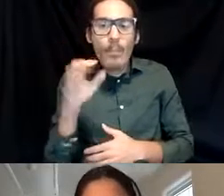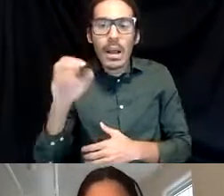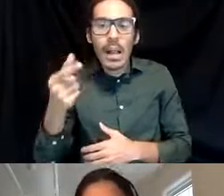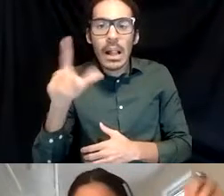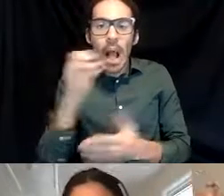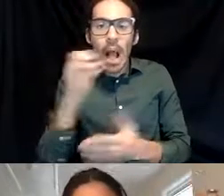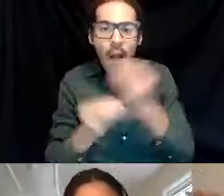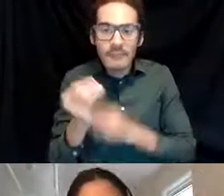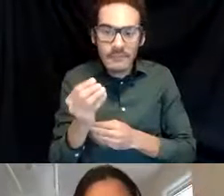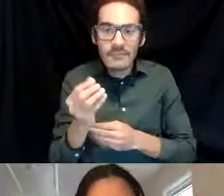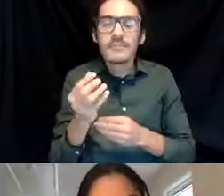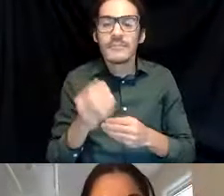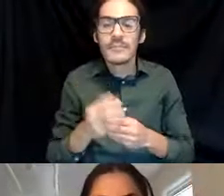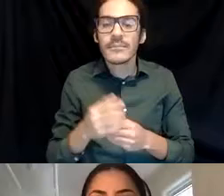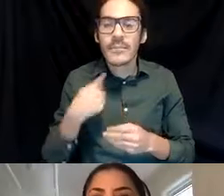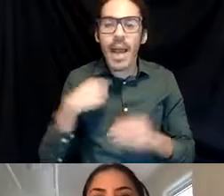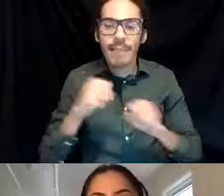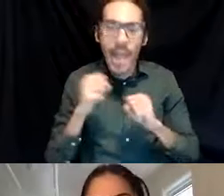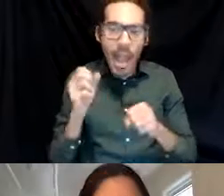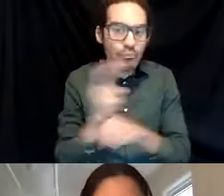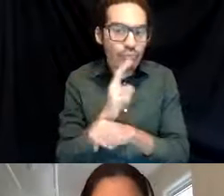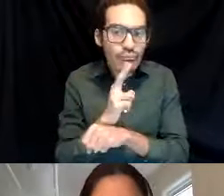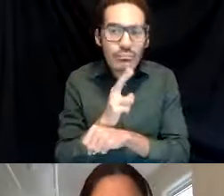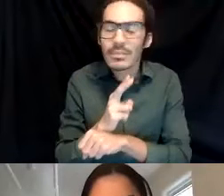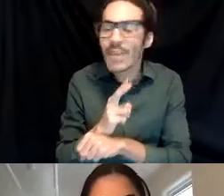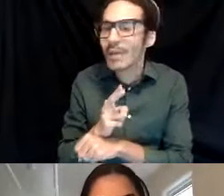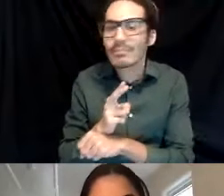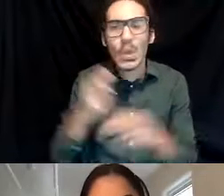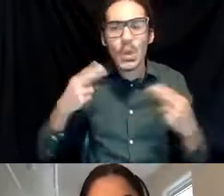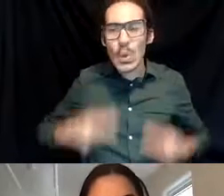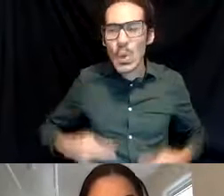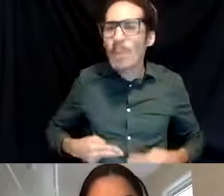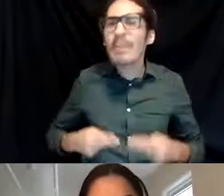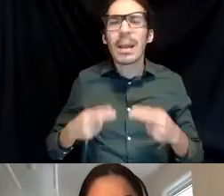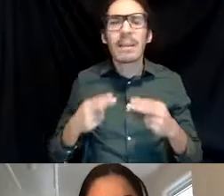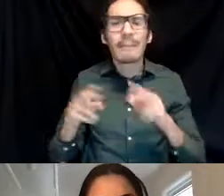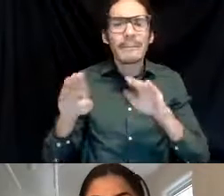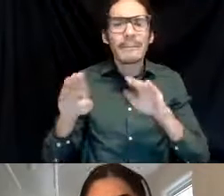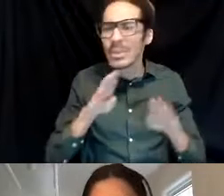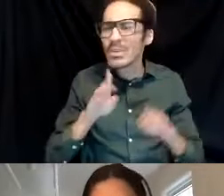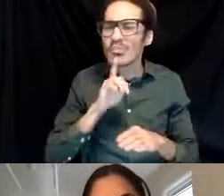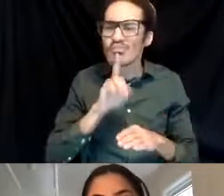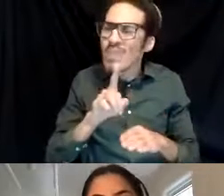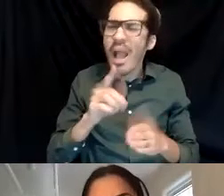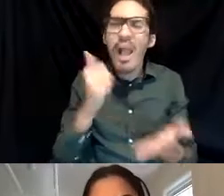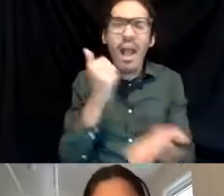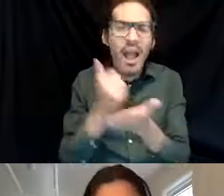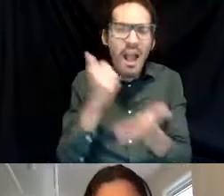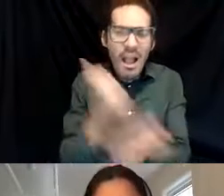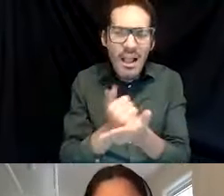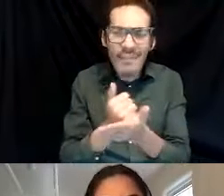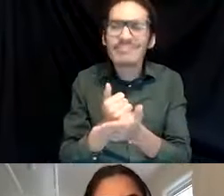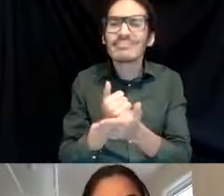faculty. Just I could take it out and wear them. And those human gestures have just been so rewarding. It is tough